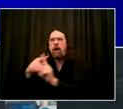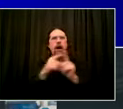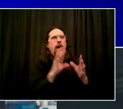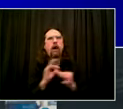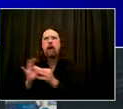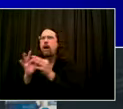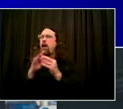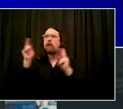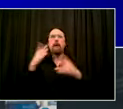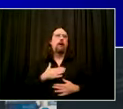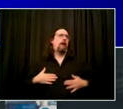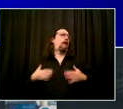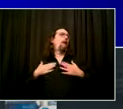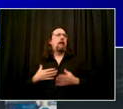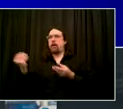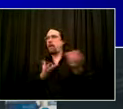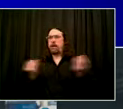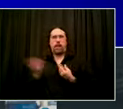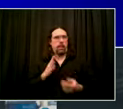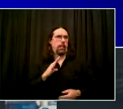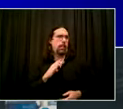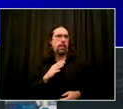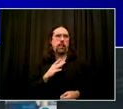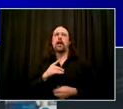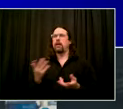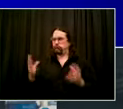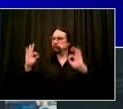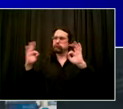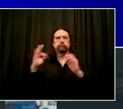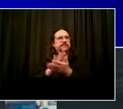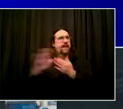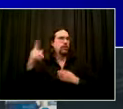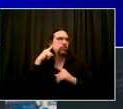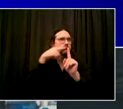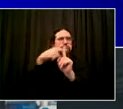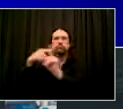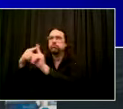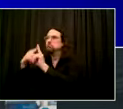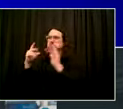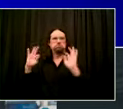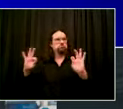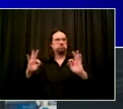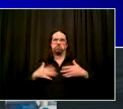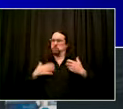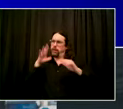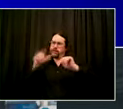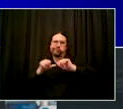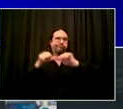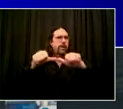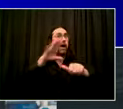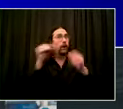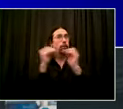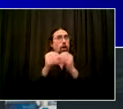fight back this disease. Face coverings are working. We've learned some things that actually make sense. Social distancing